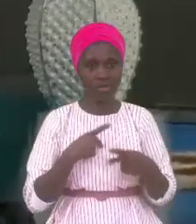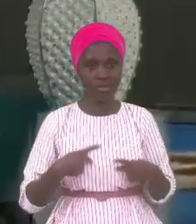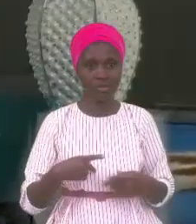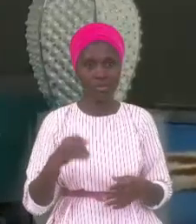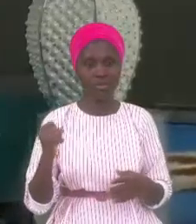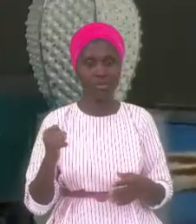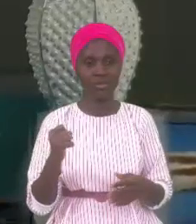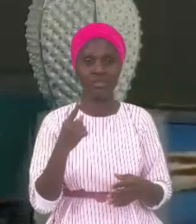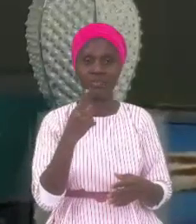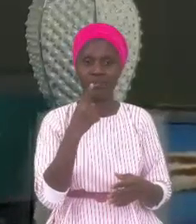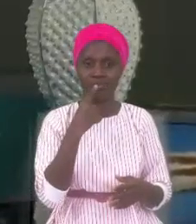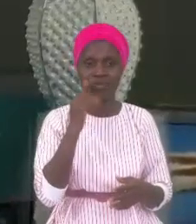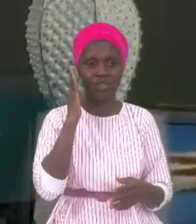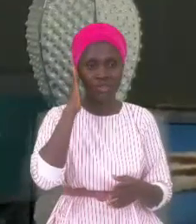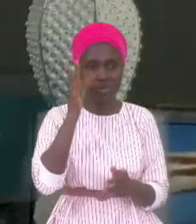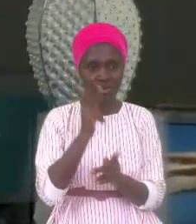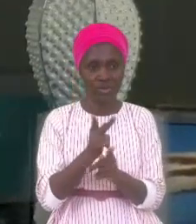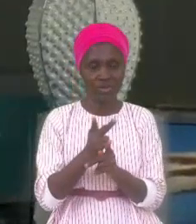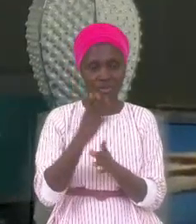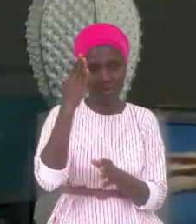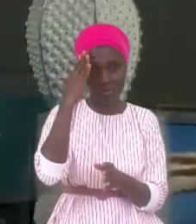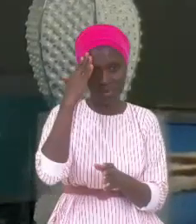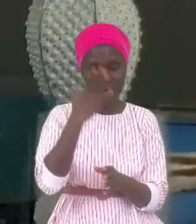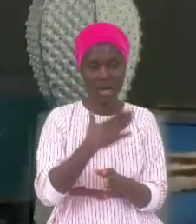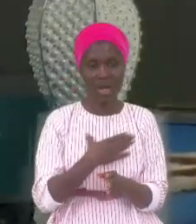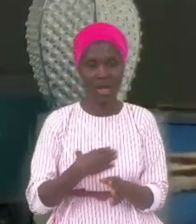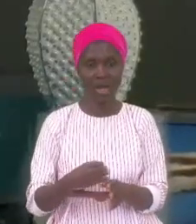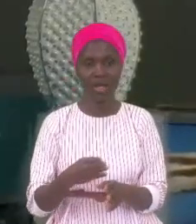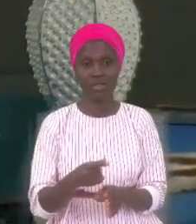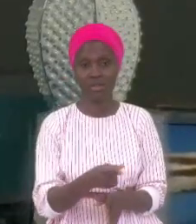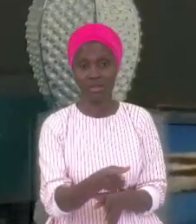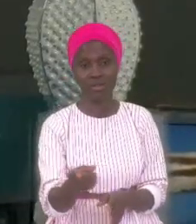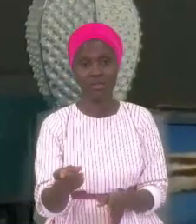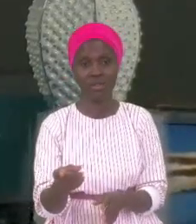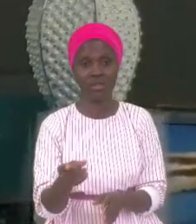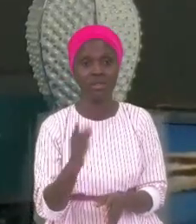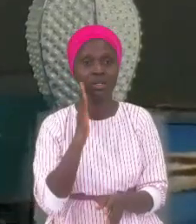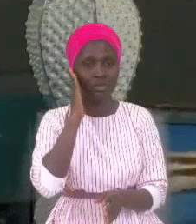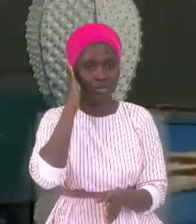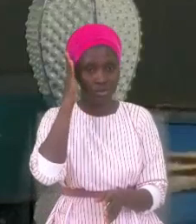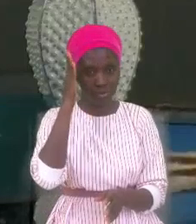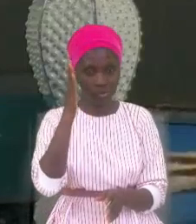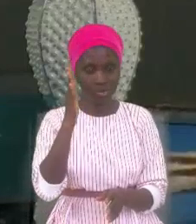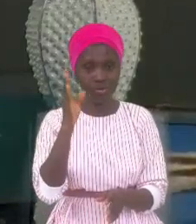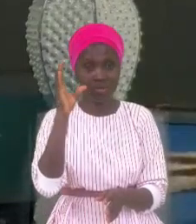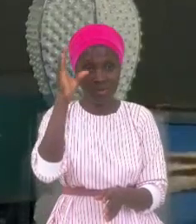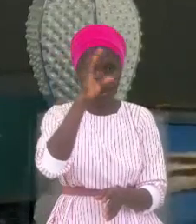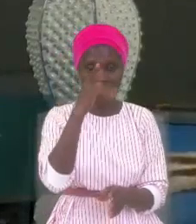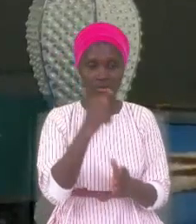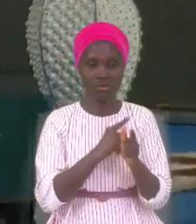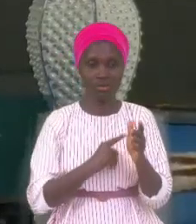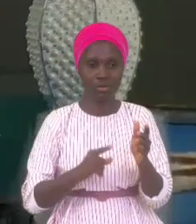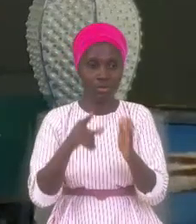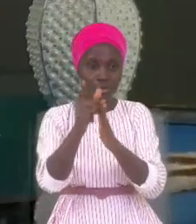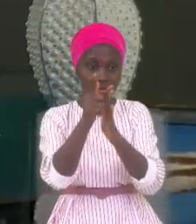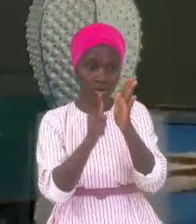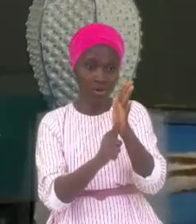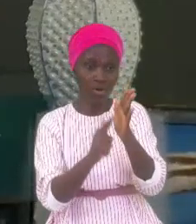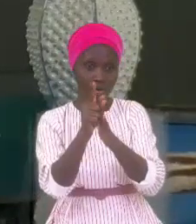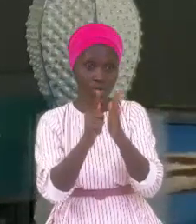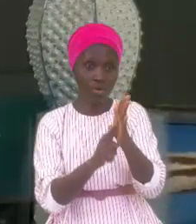should keep knowledge, and they should seek the law at his mouth, for